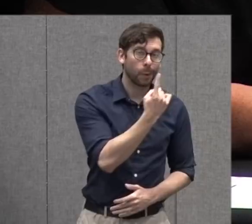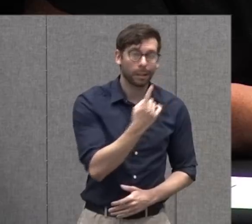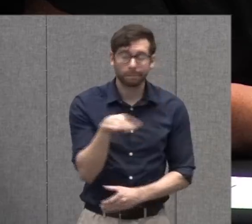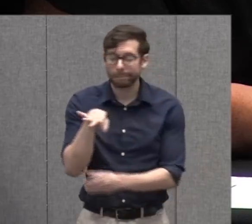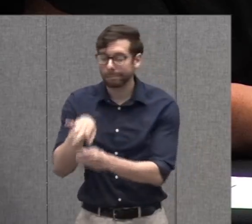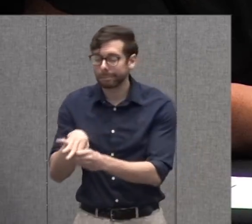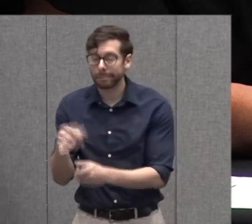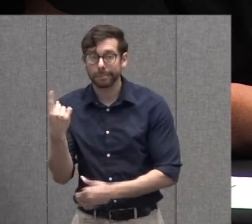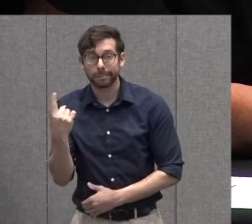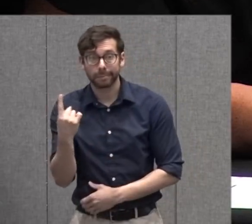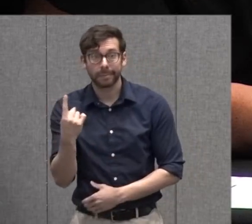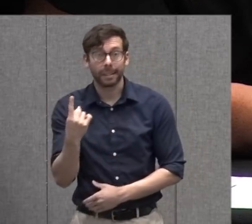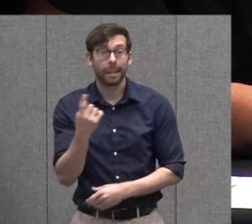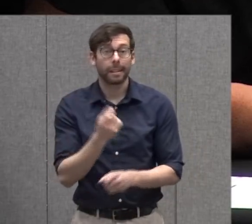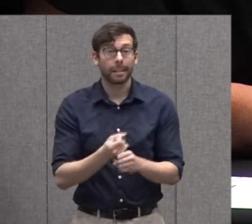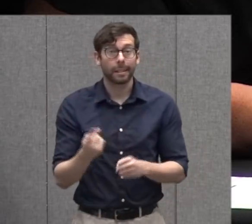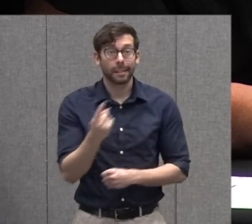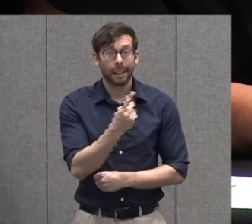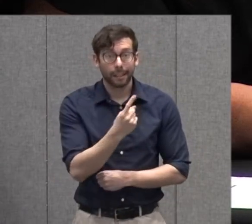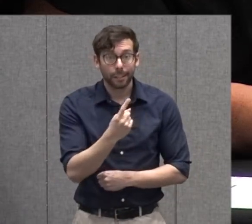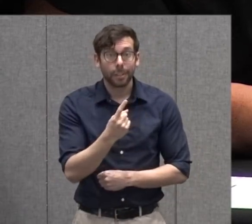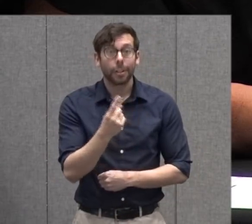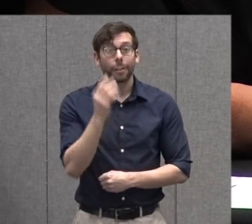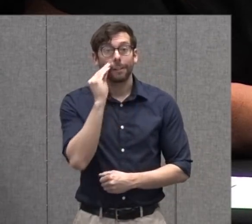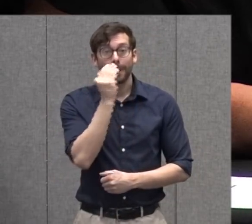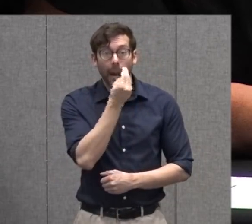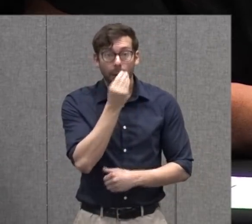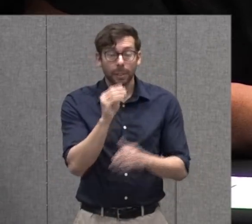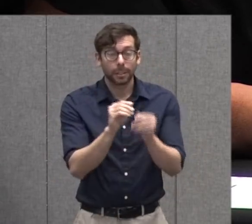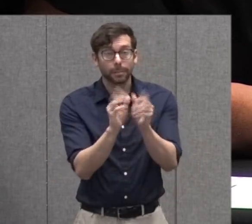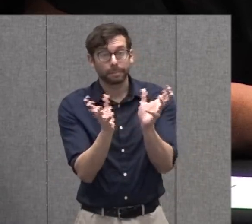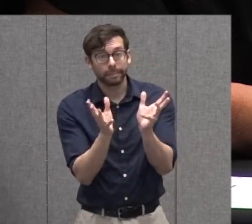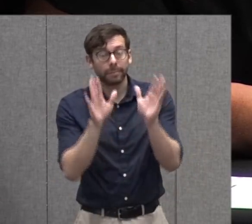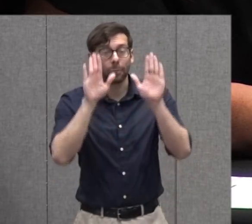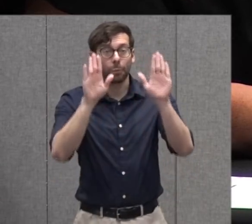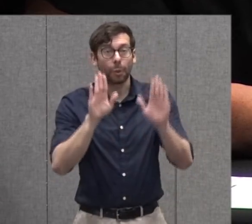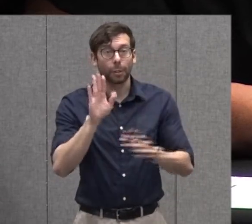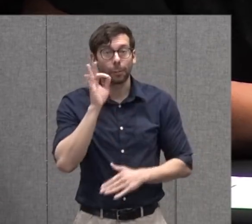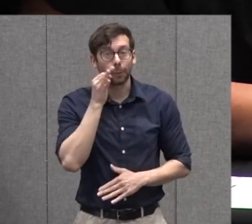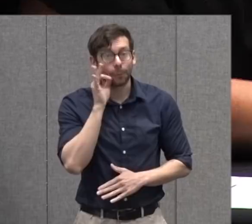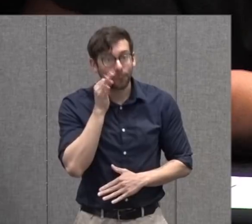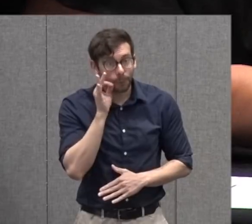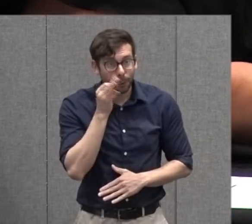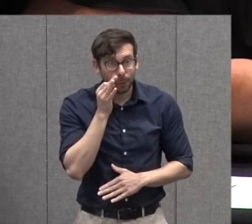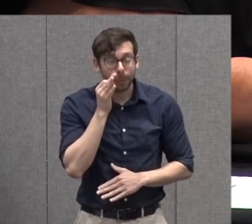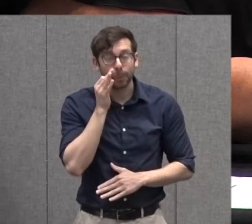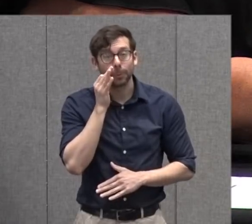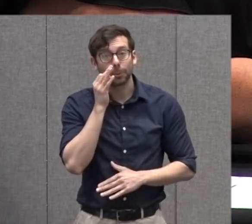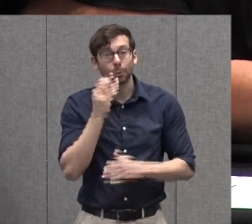bloomed again, and the marvelous fruits grew, and this continued.